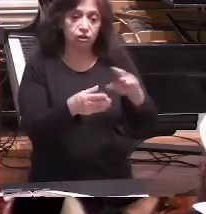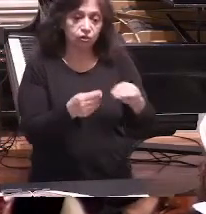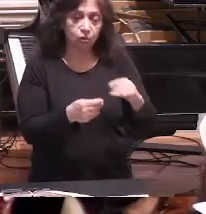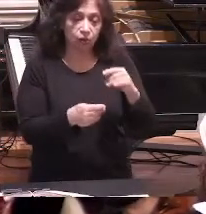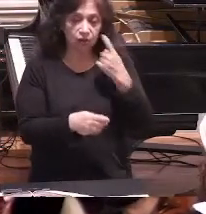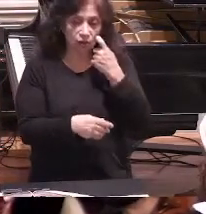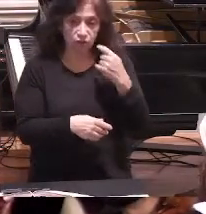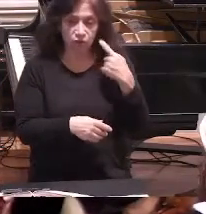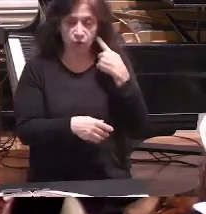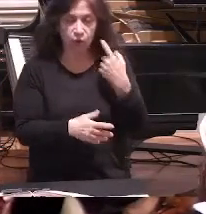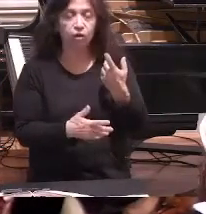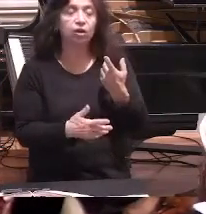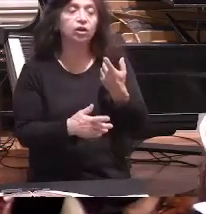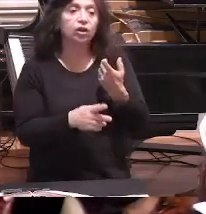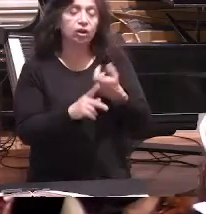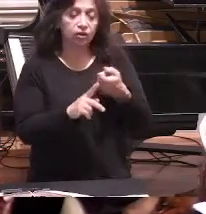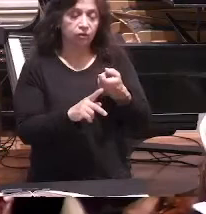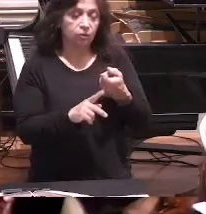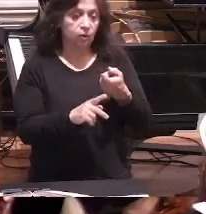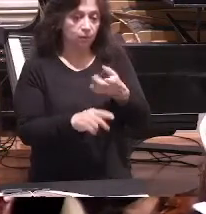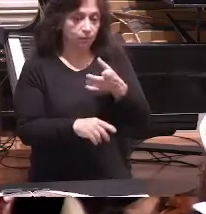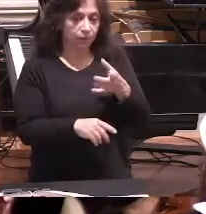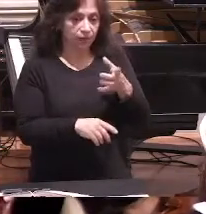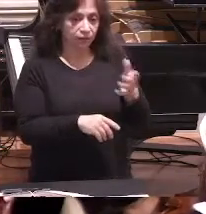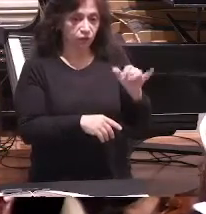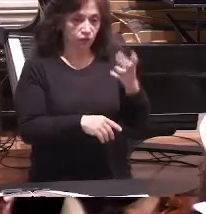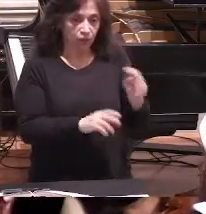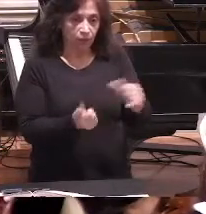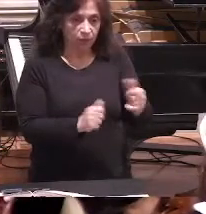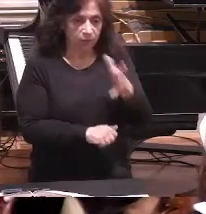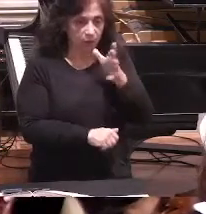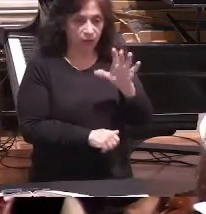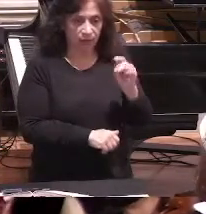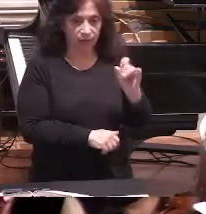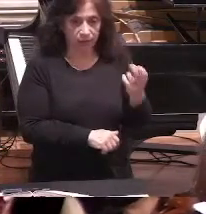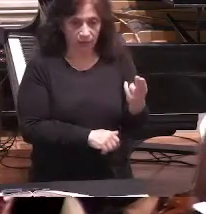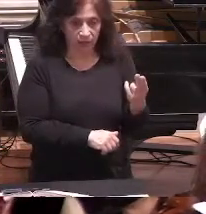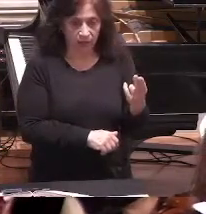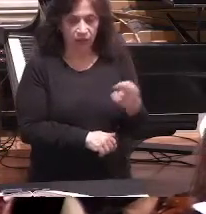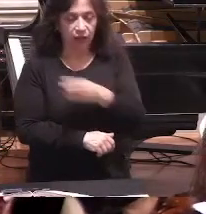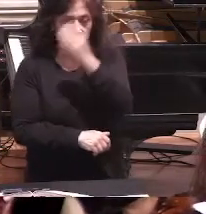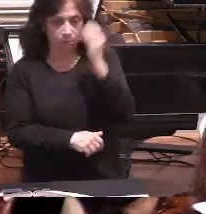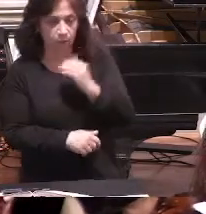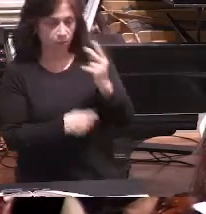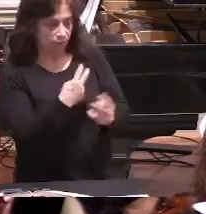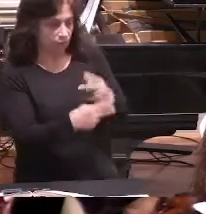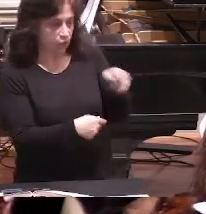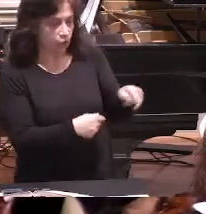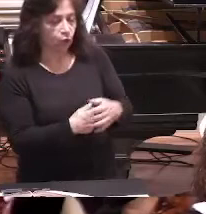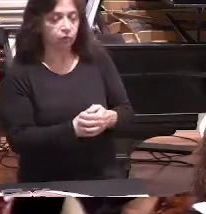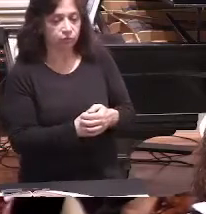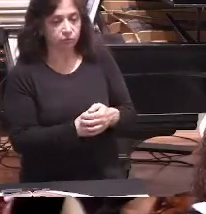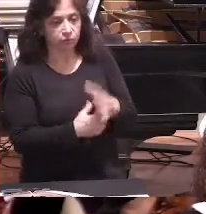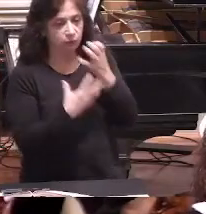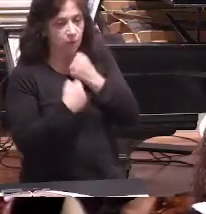just heard is about Elizabeth pregnant with John and Mary's visit to her beloved